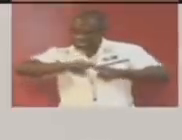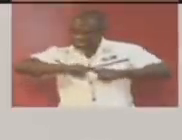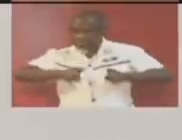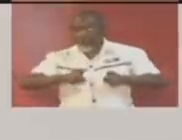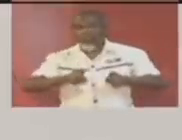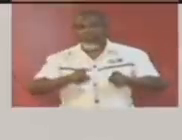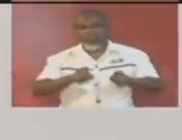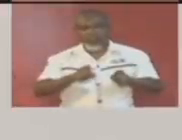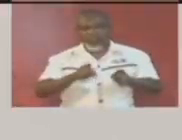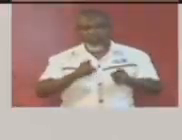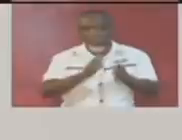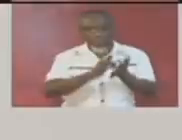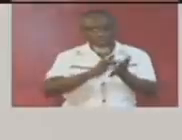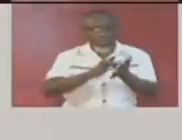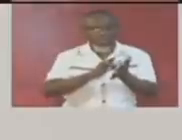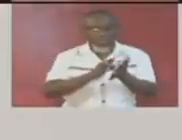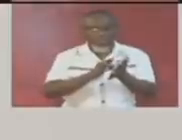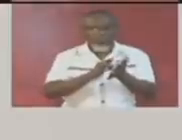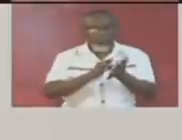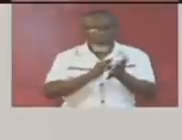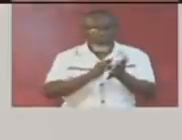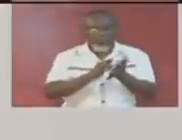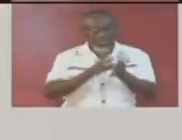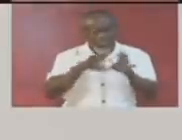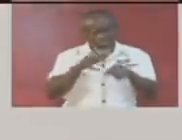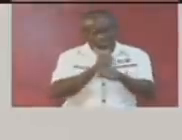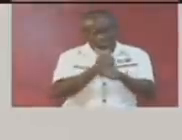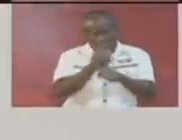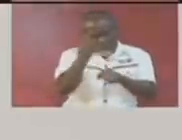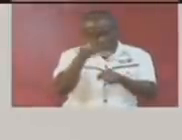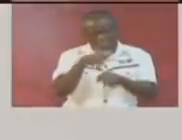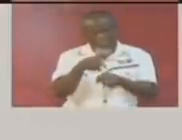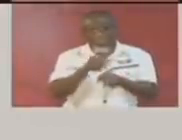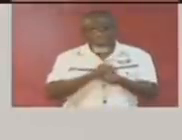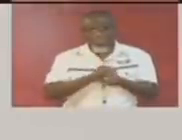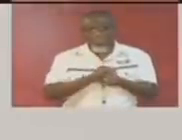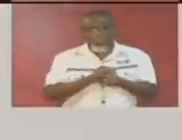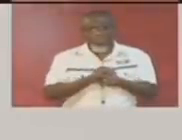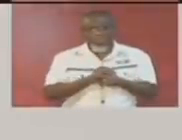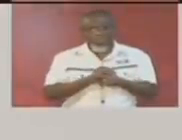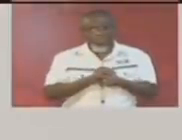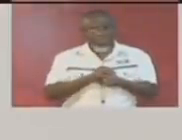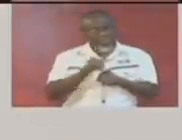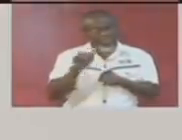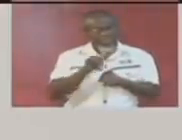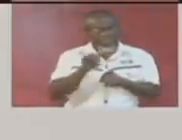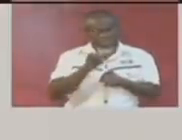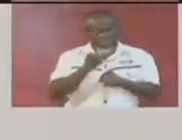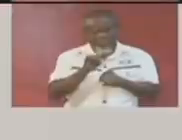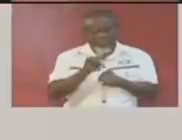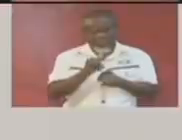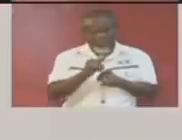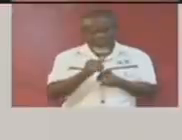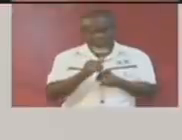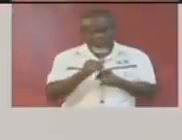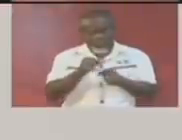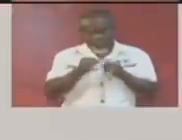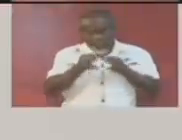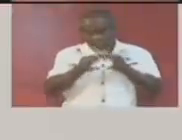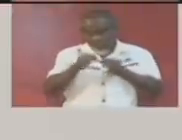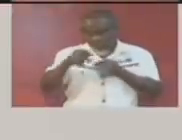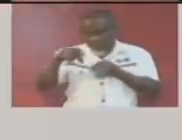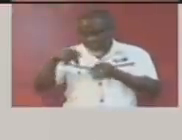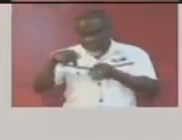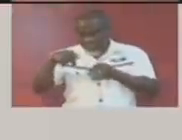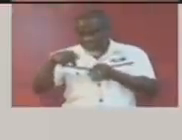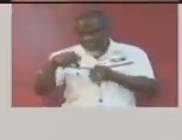the WHO SAGE group's pronouncement on Pfizer vaccine in particular, and that issue with persons having